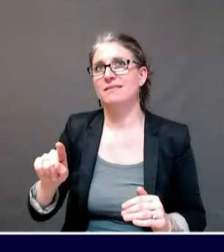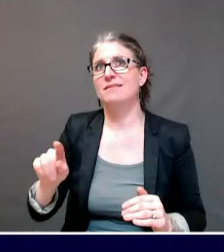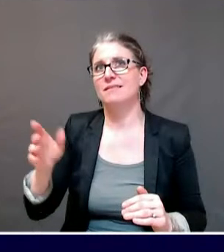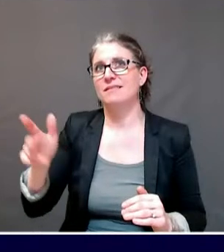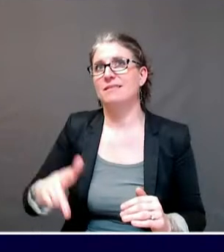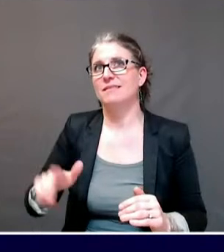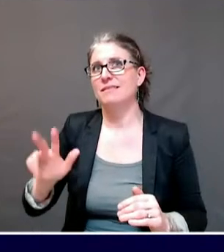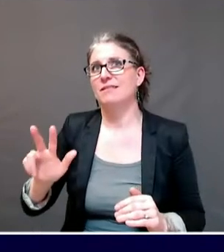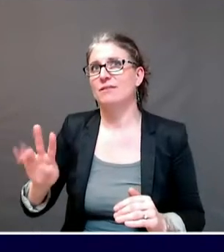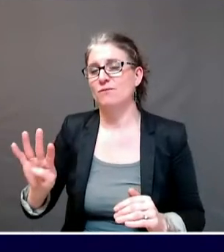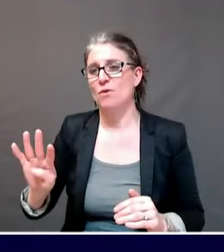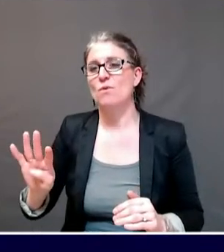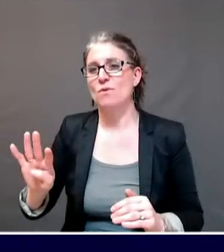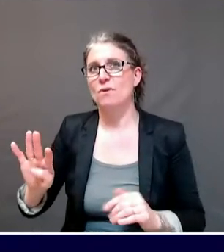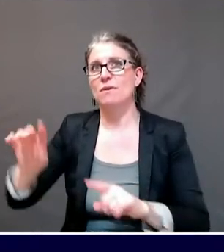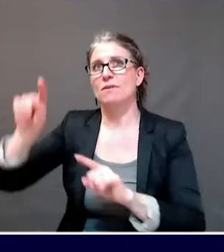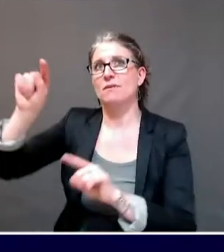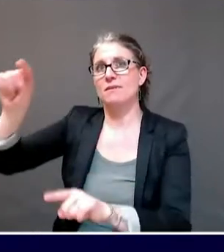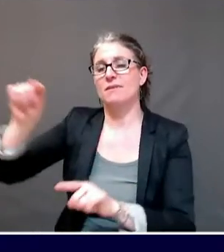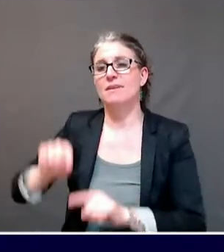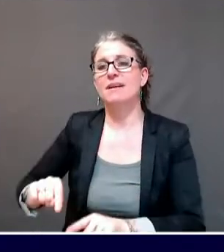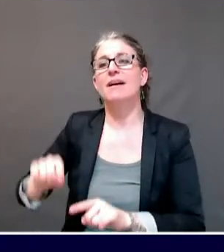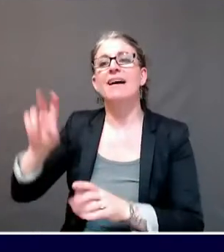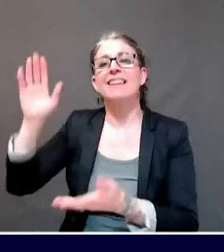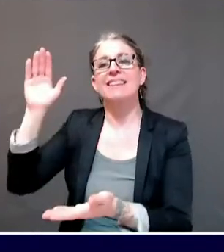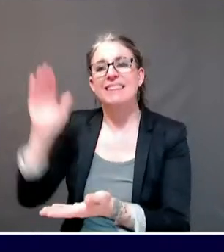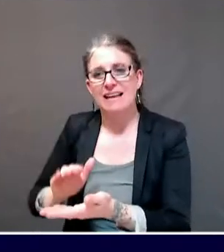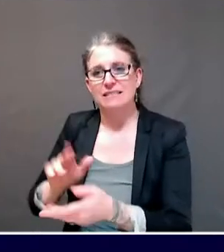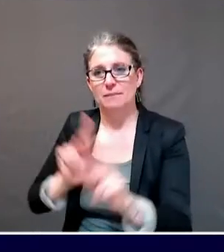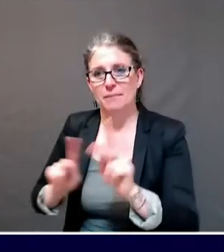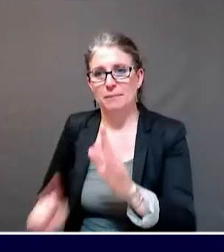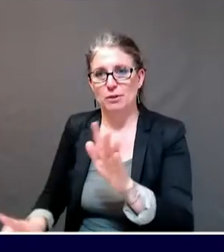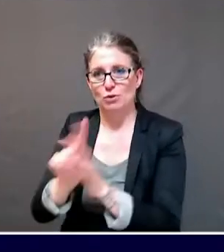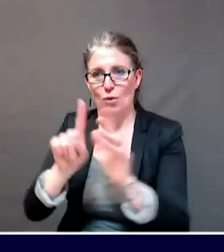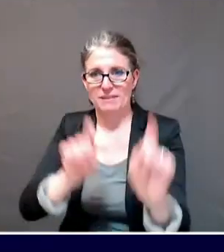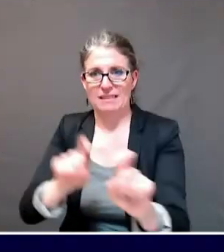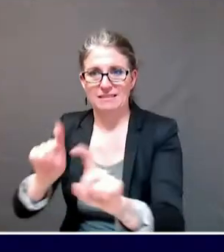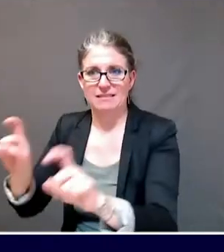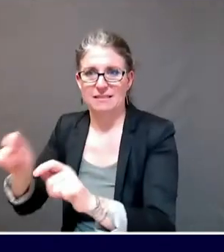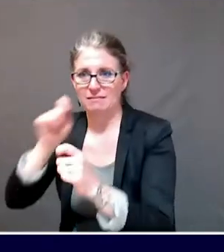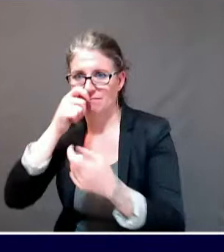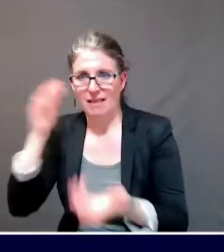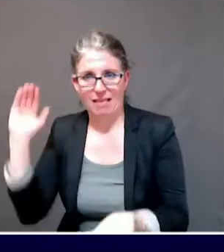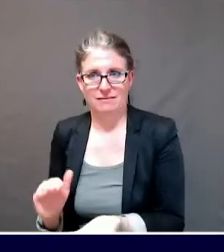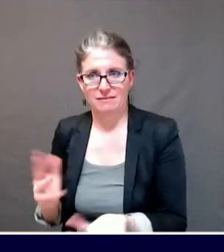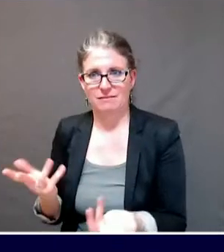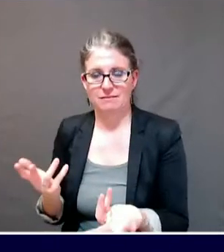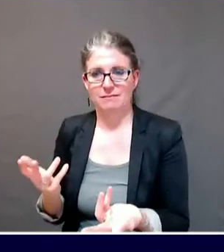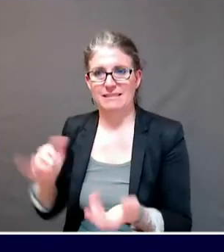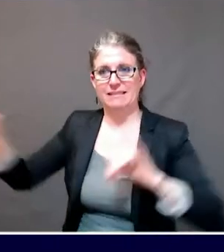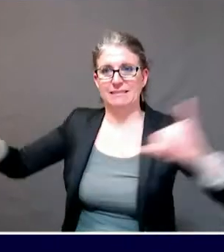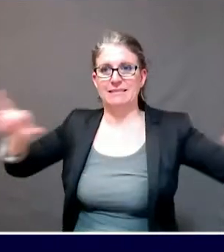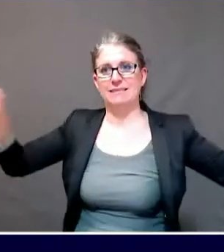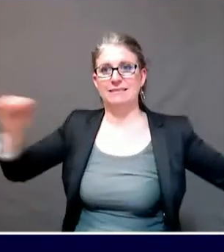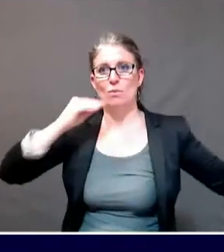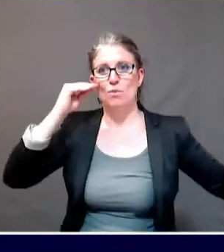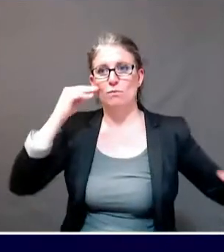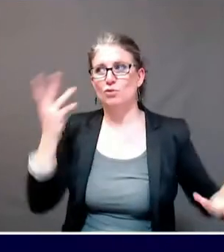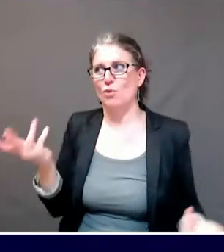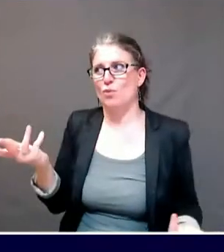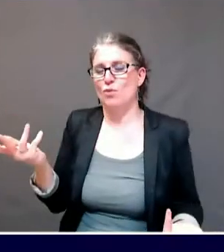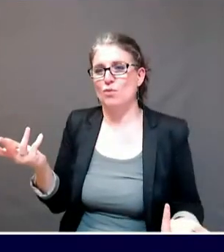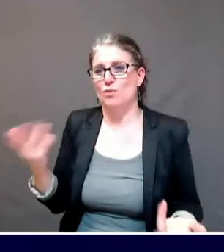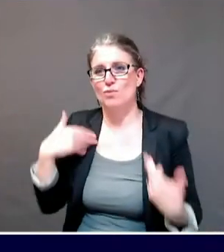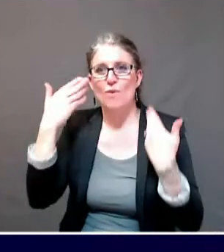down on those days, as one might expect. So for me, Joe, it's still just a little too early to